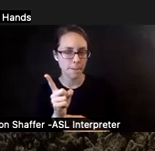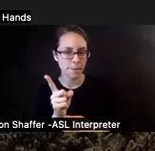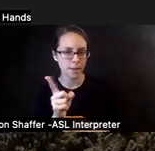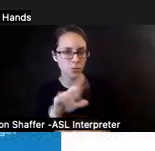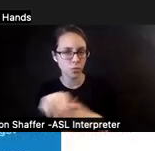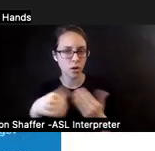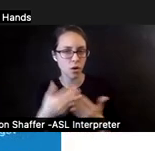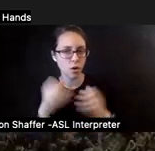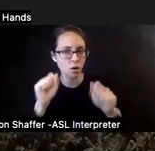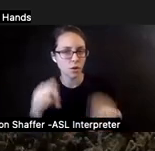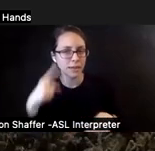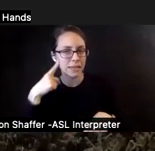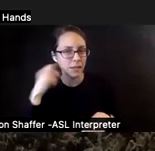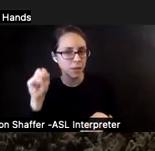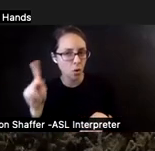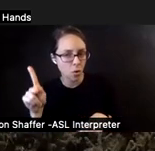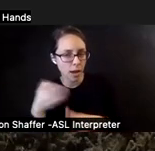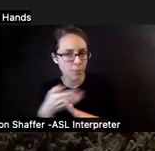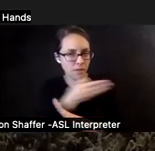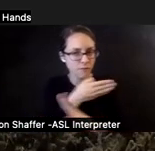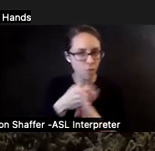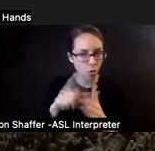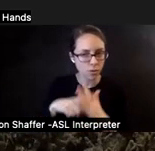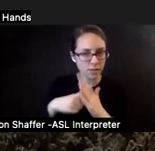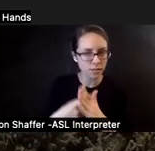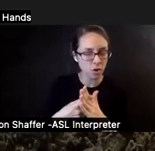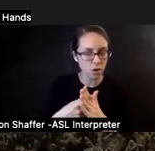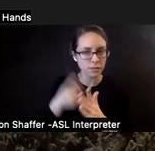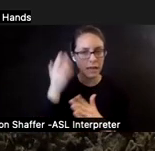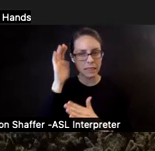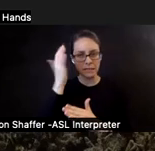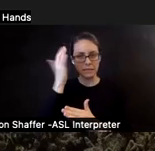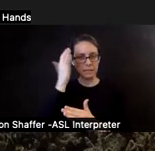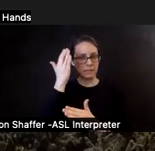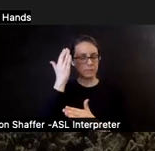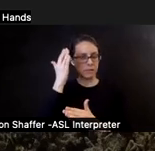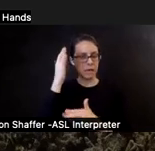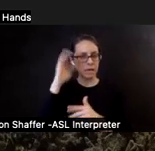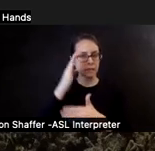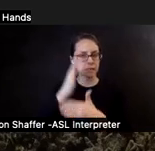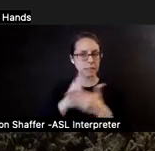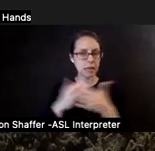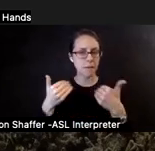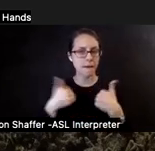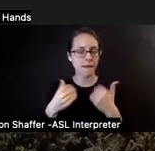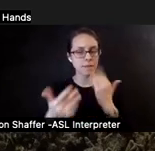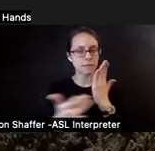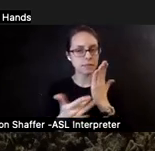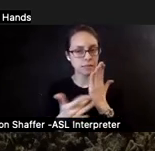can hear okay before we get started, because it sounds like some folks are having technical problems. Yeah.